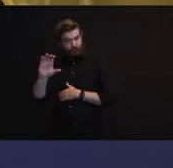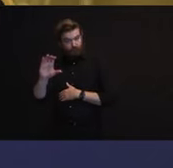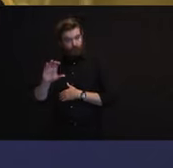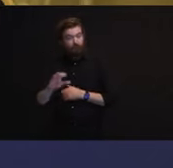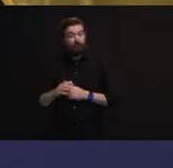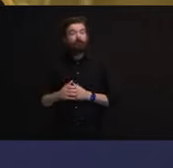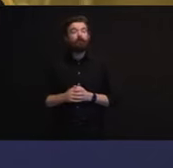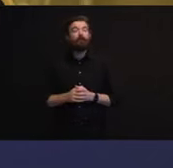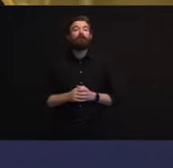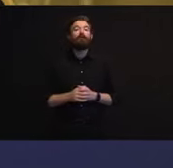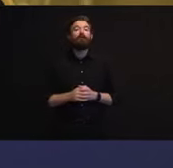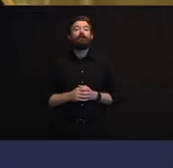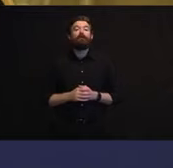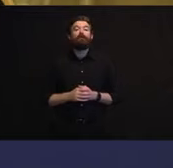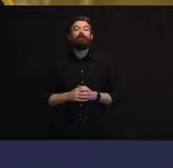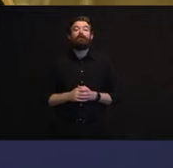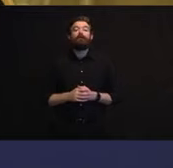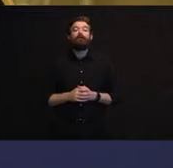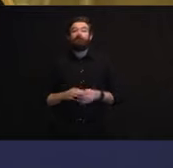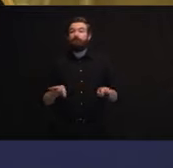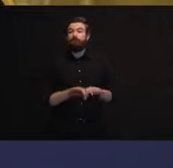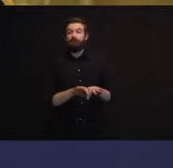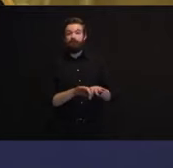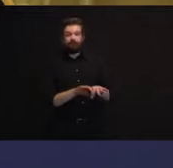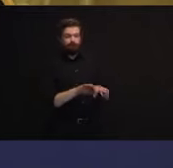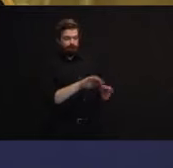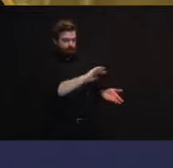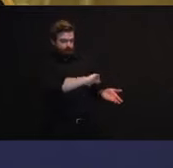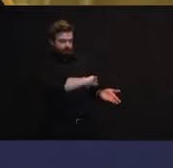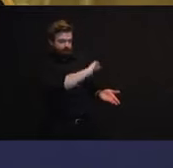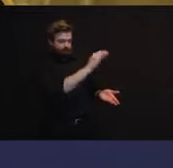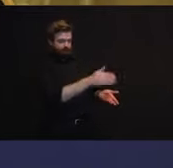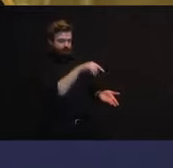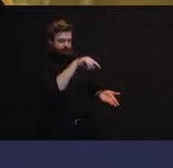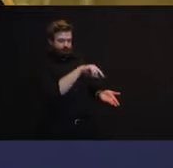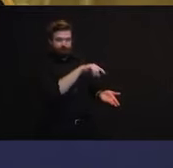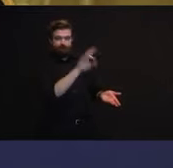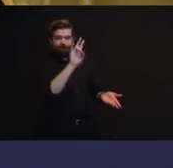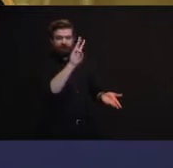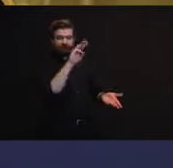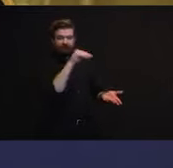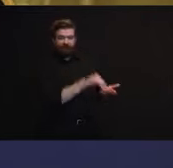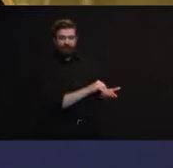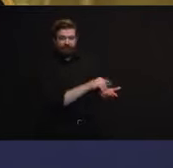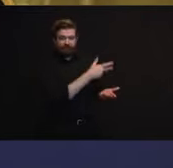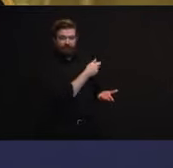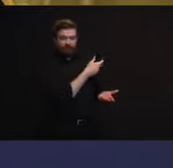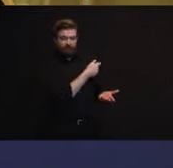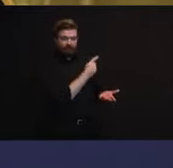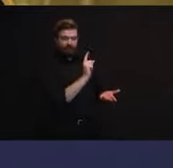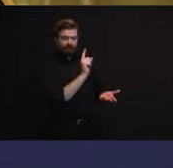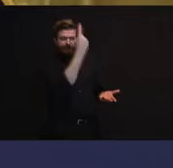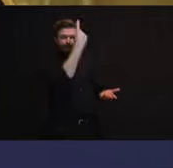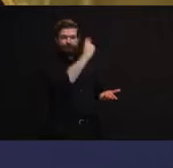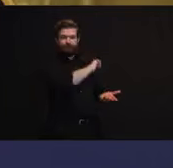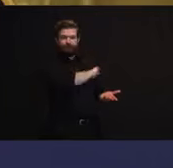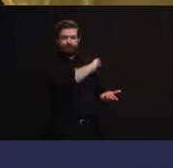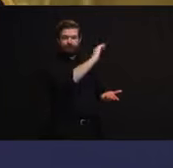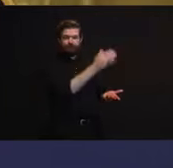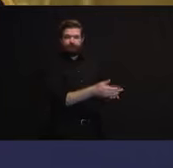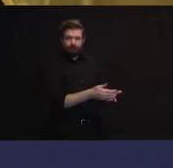76,000. Elise. When you say doses, do we then have to half that number? You do. Okay, thank you. You